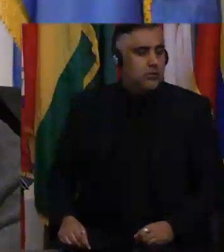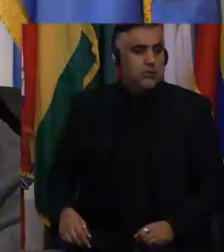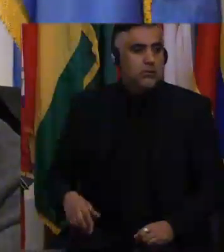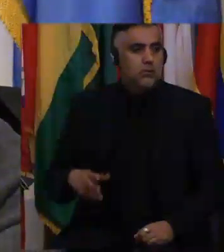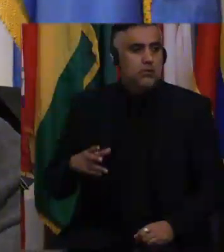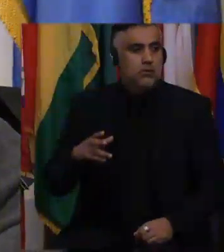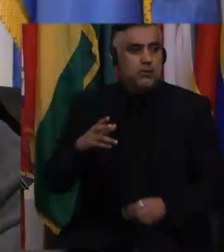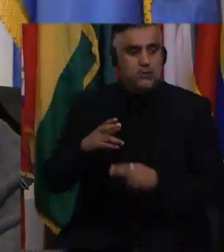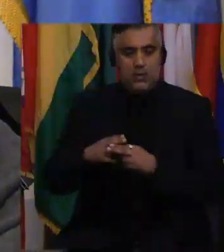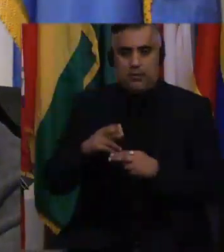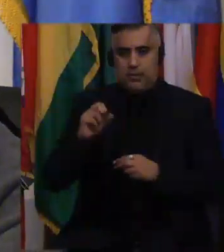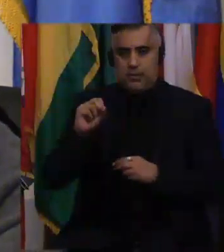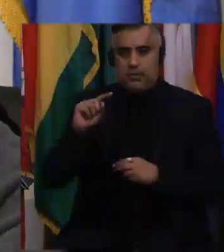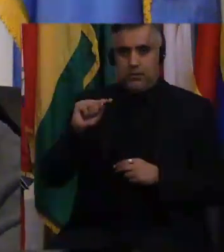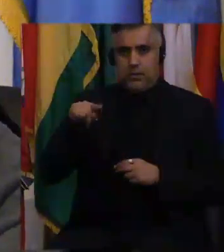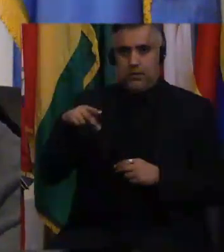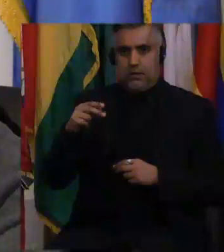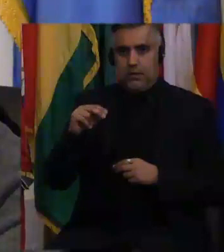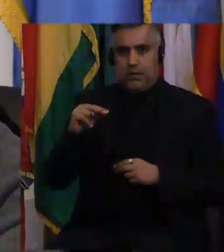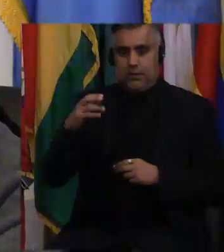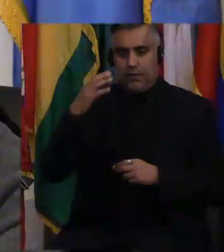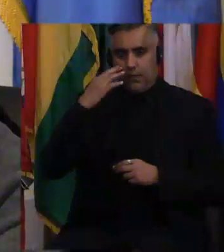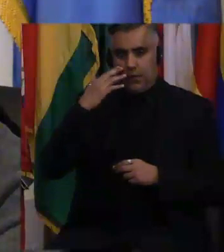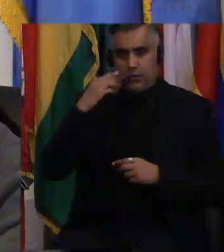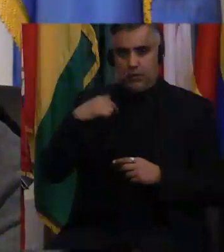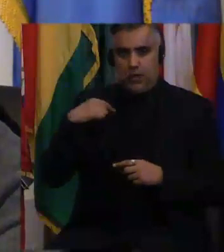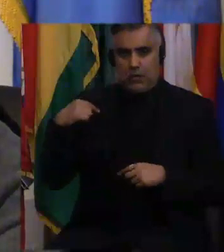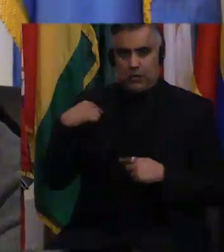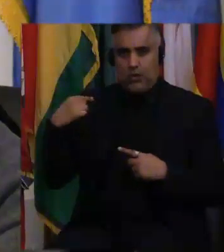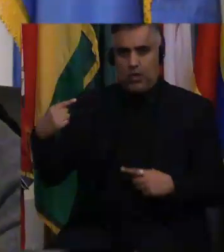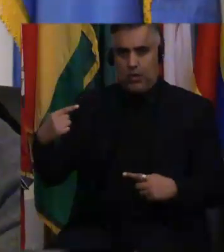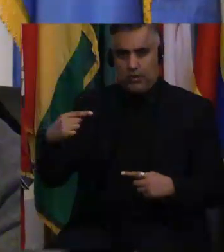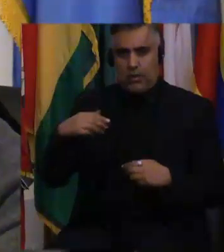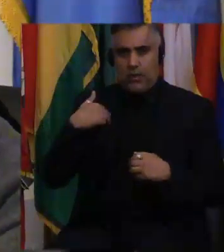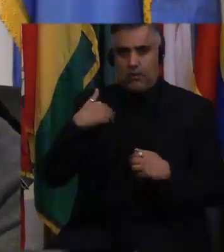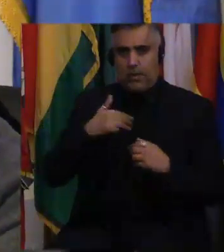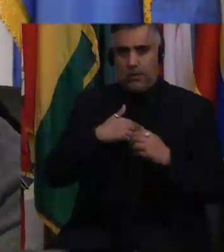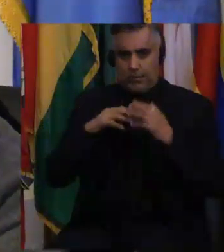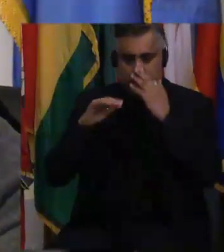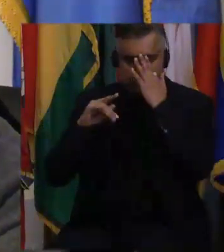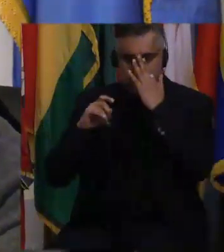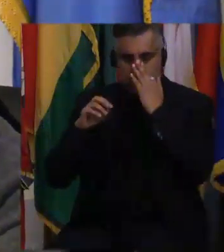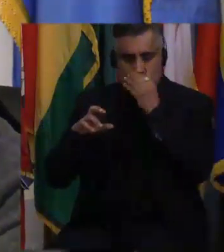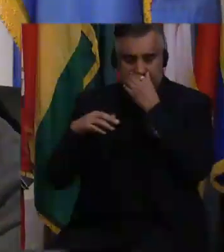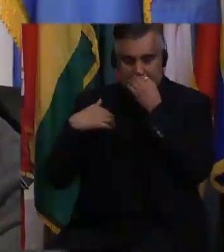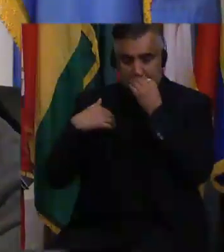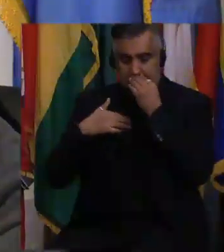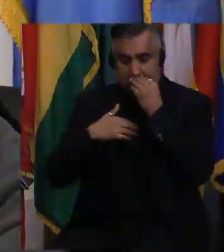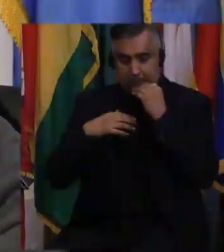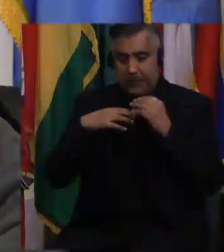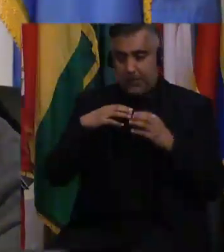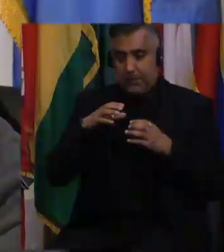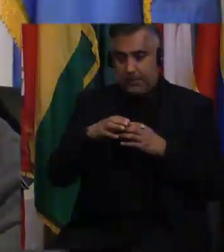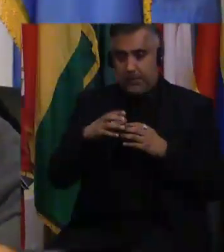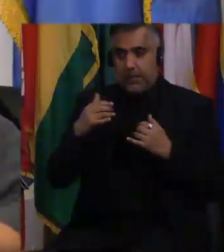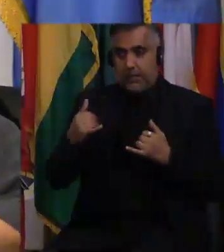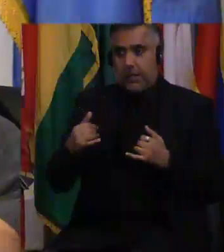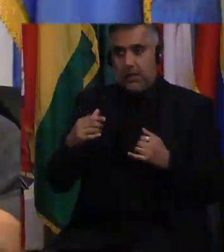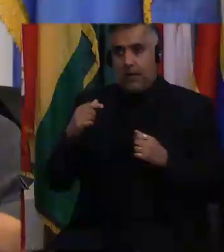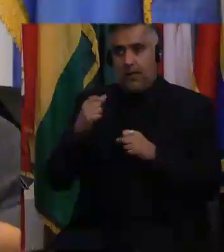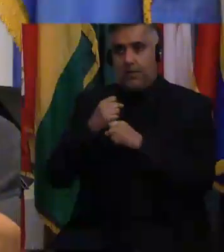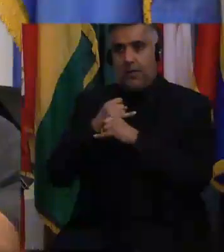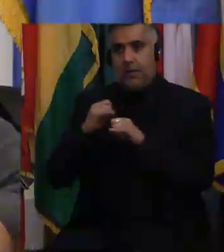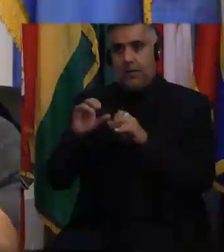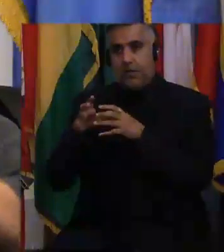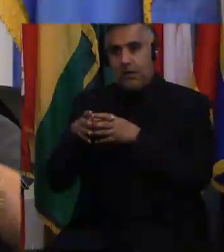Stefania Ortaleva is very familiar to me as a longtime member of the CEDAW committee and now of the GREVIO. So I'm